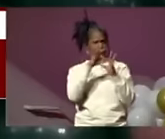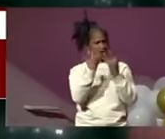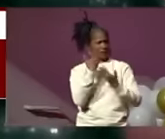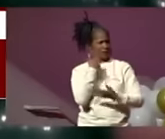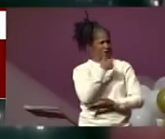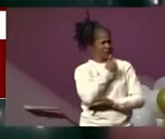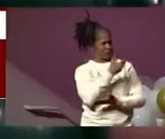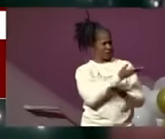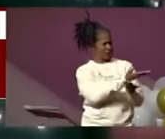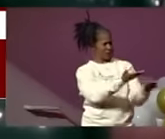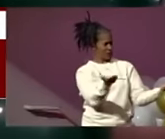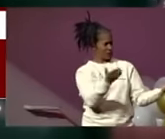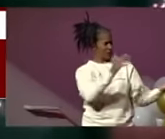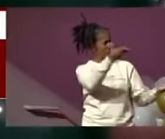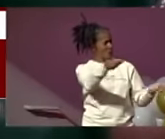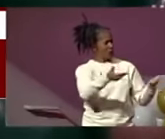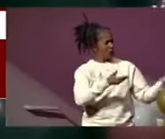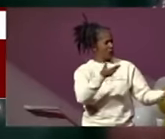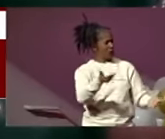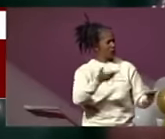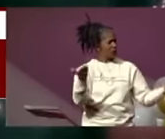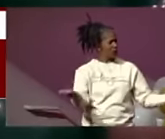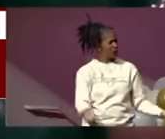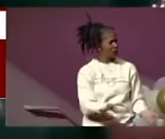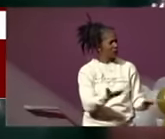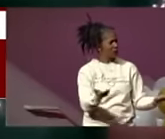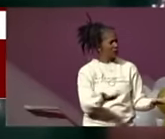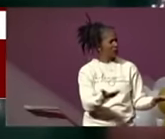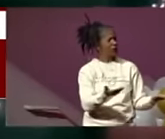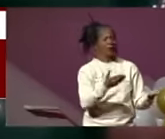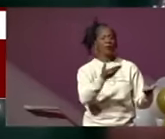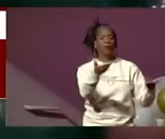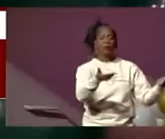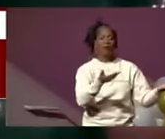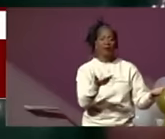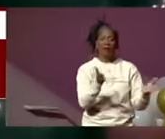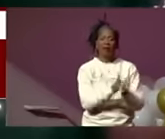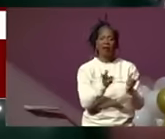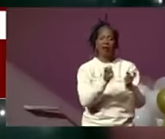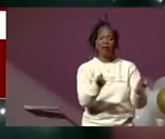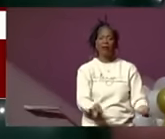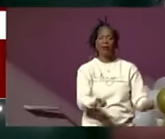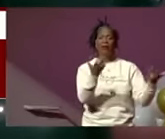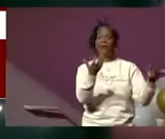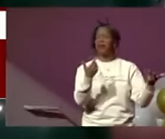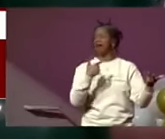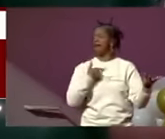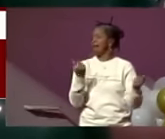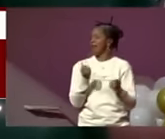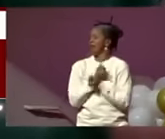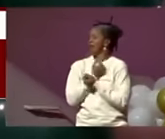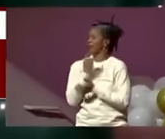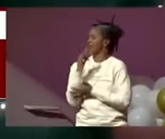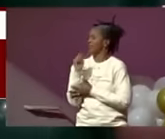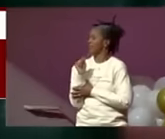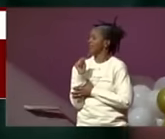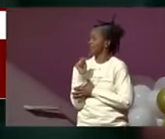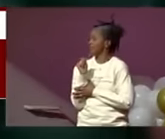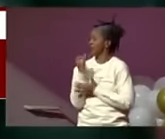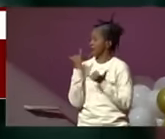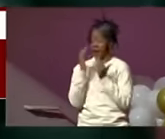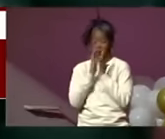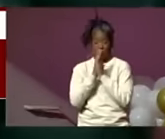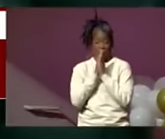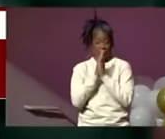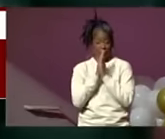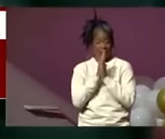Welcome home. Welcome home. Hallelujah. I love it. I love it. I love it. Let me pray for you. God, thank